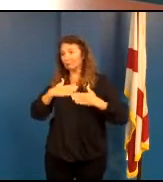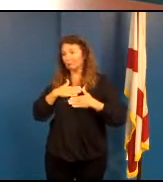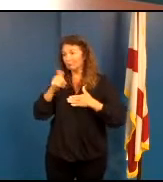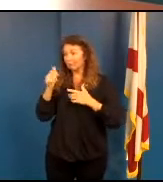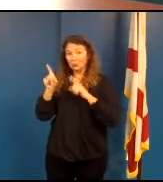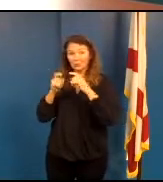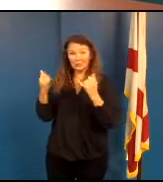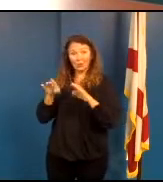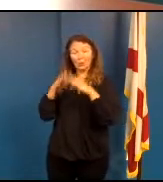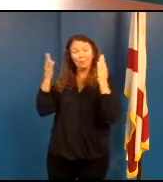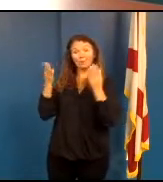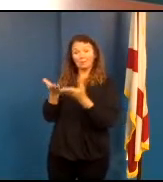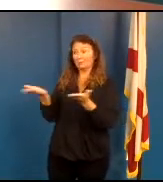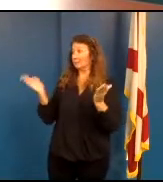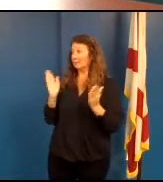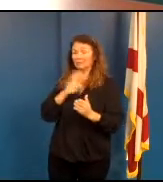questions?